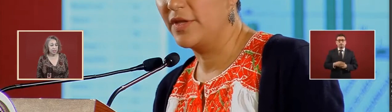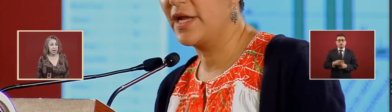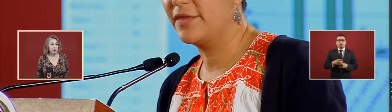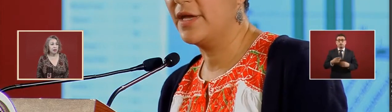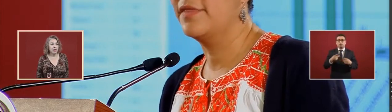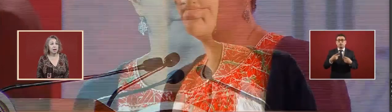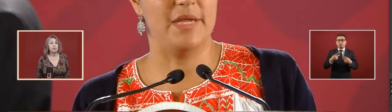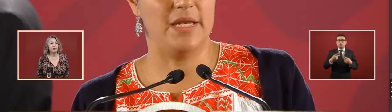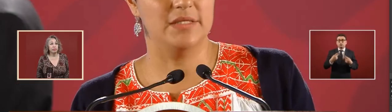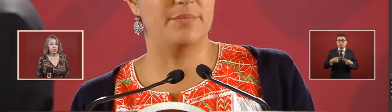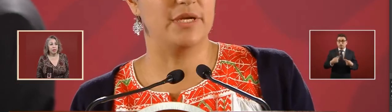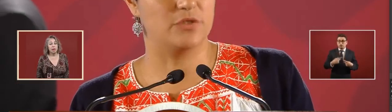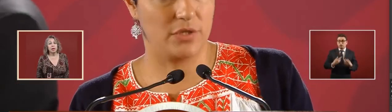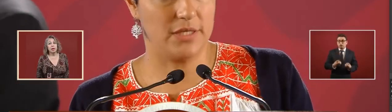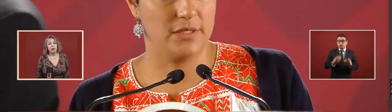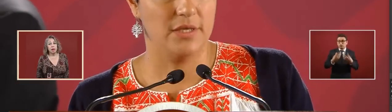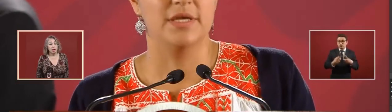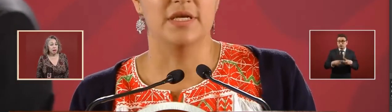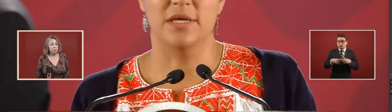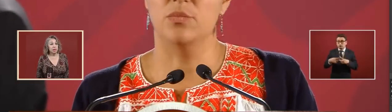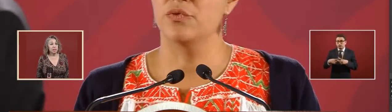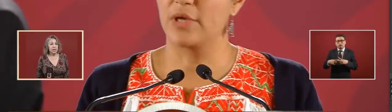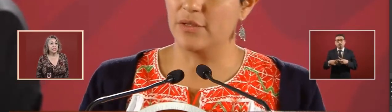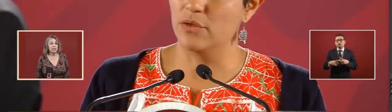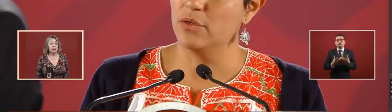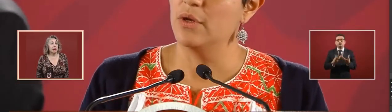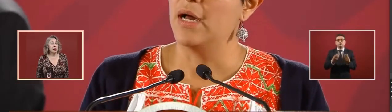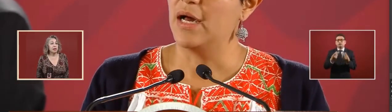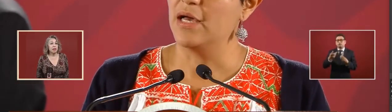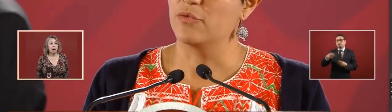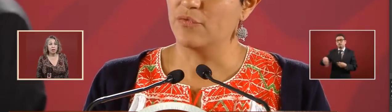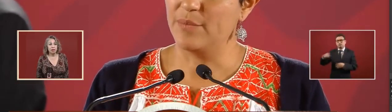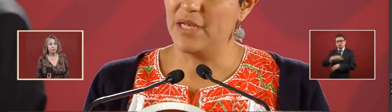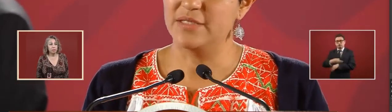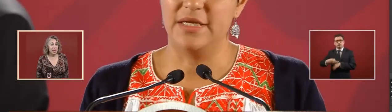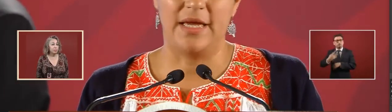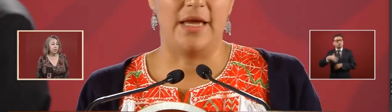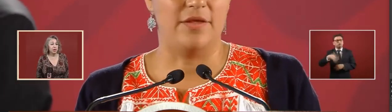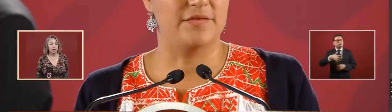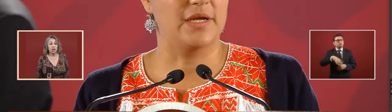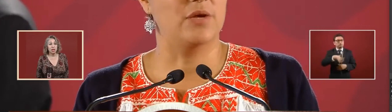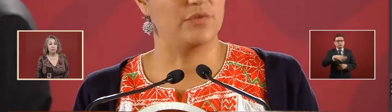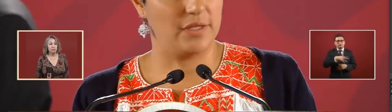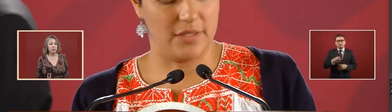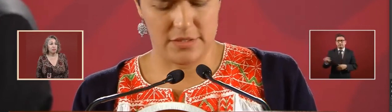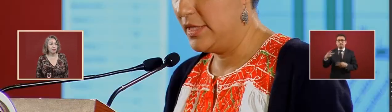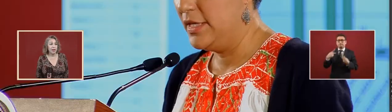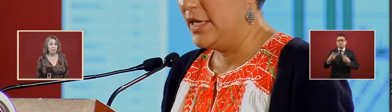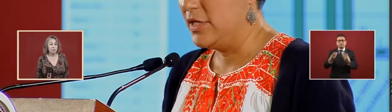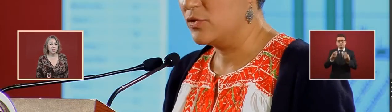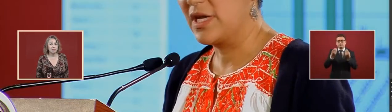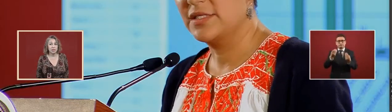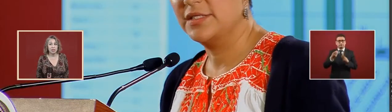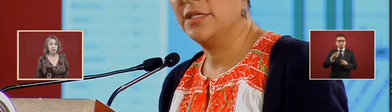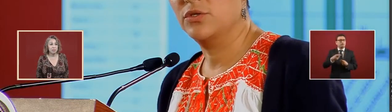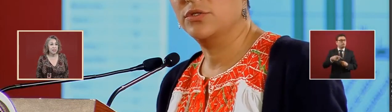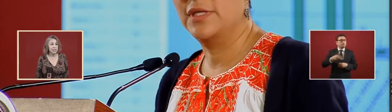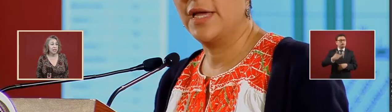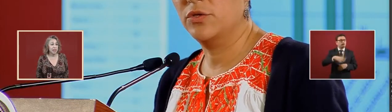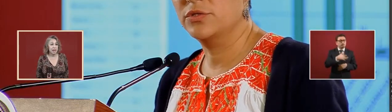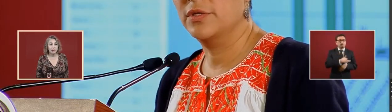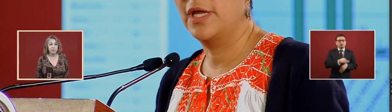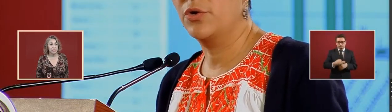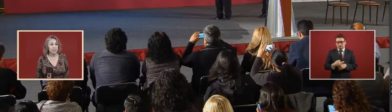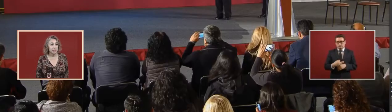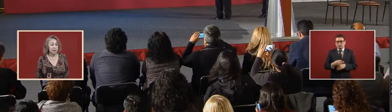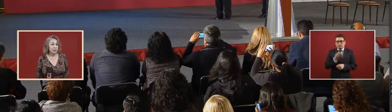it's not a number of numbers. It's a lot of people that are looking for their family members that are missing